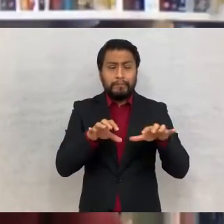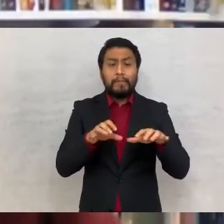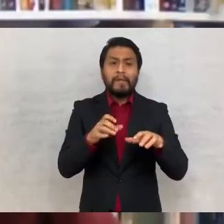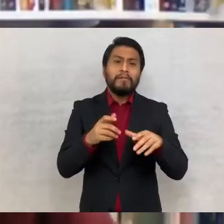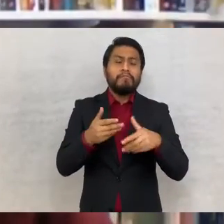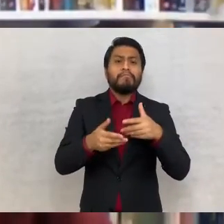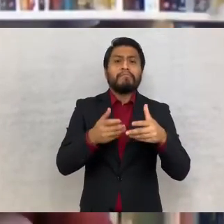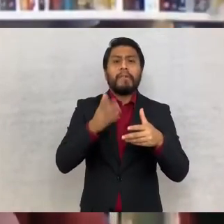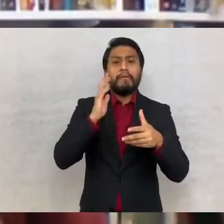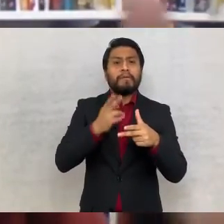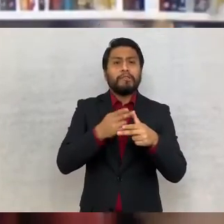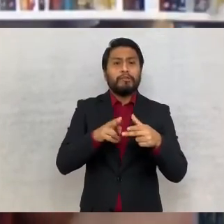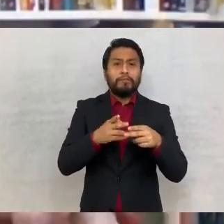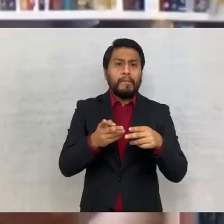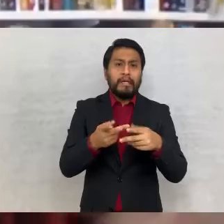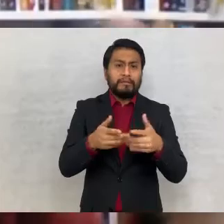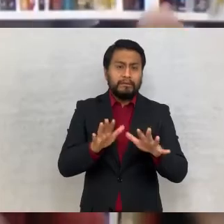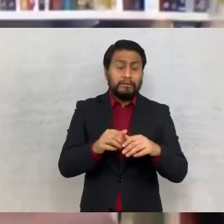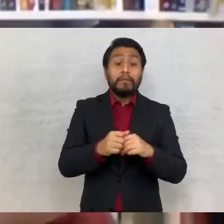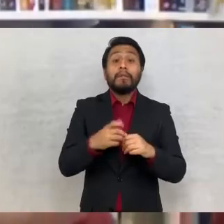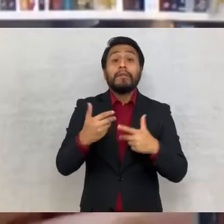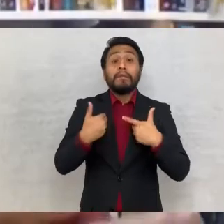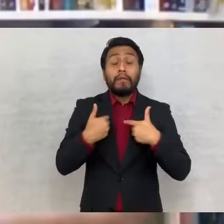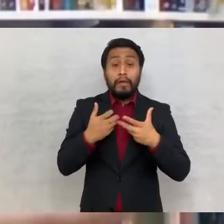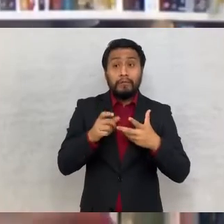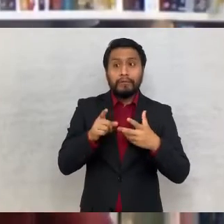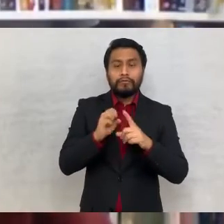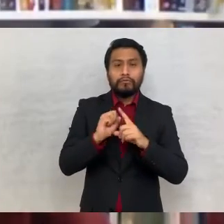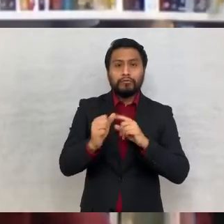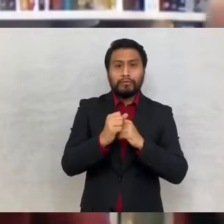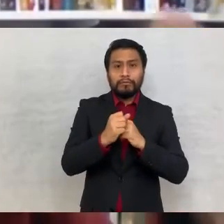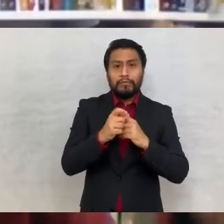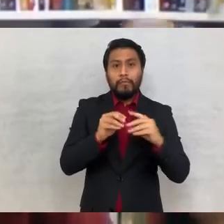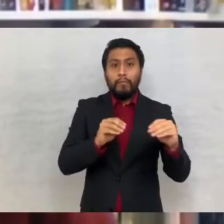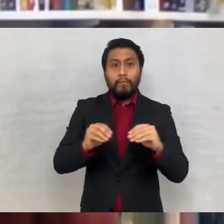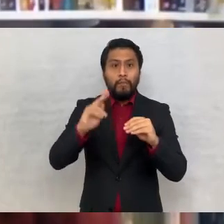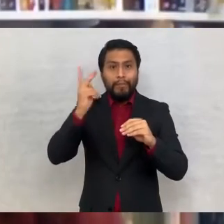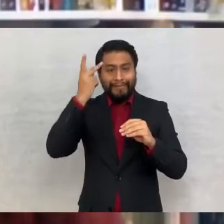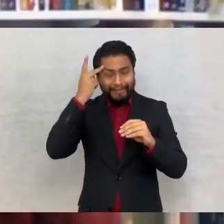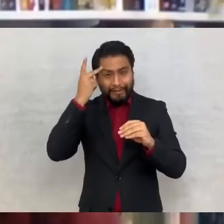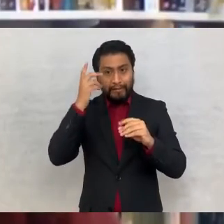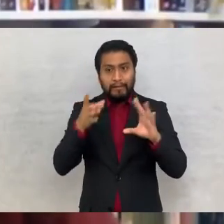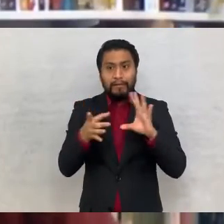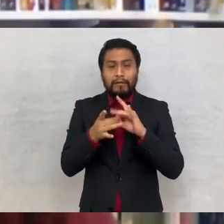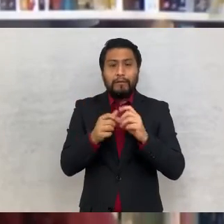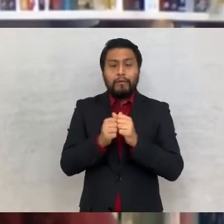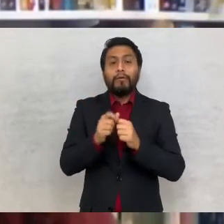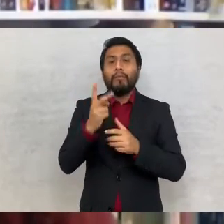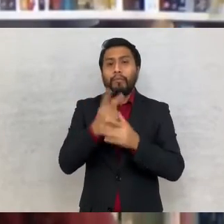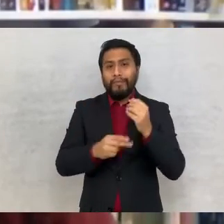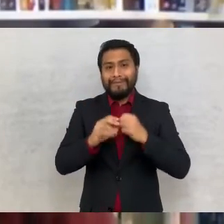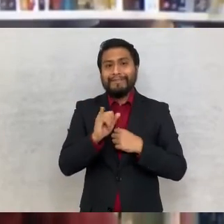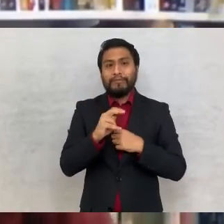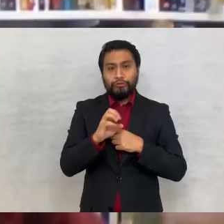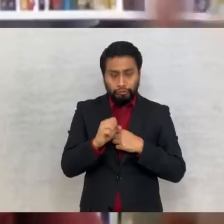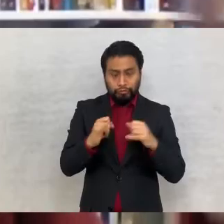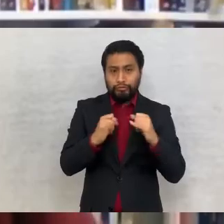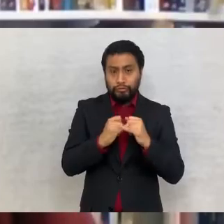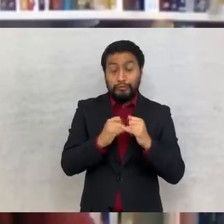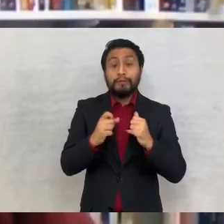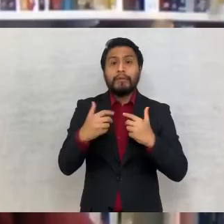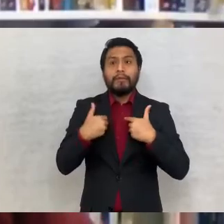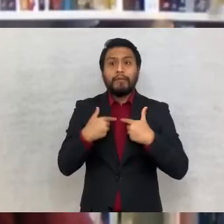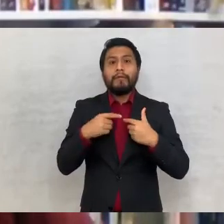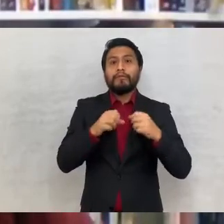also repositioned the Catholic Church in spheres such as education, and in response to its claim, private universities were authorized to